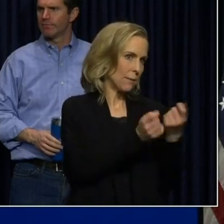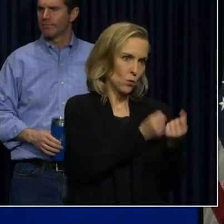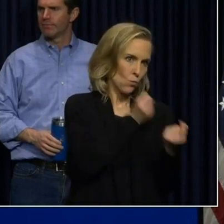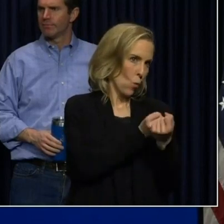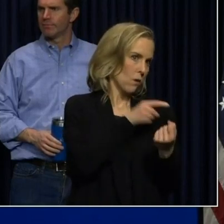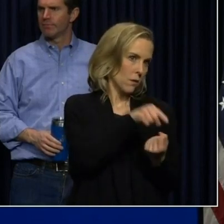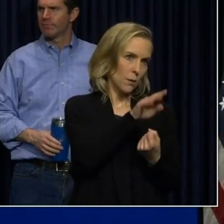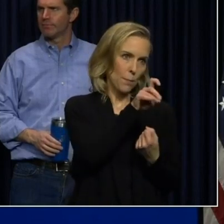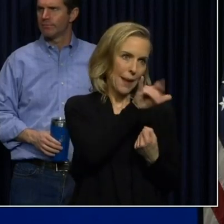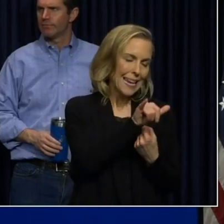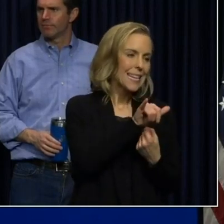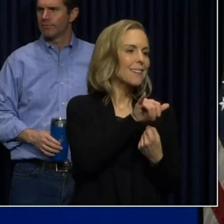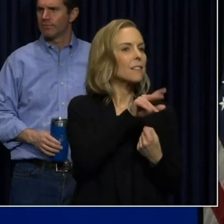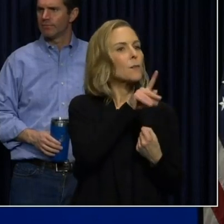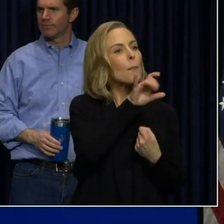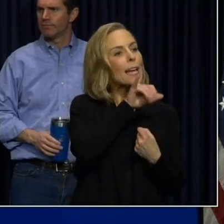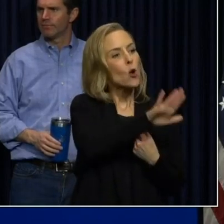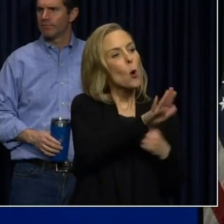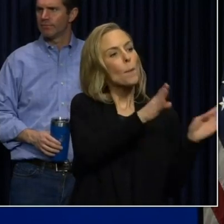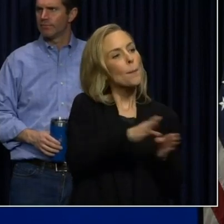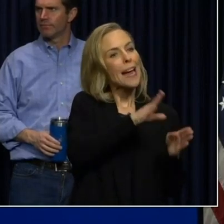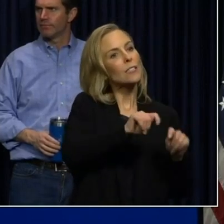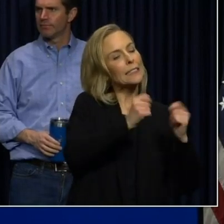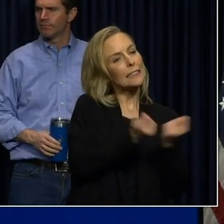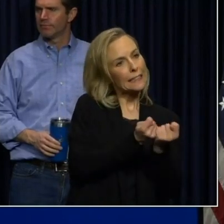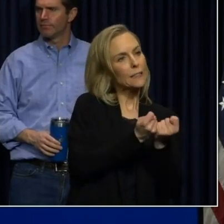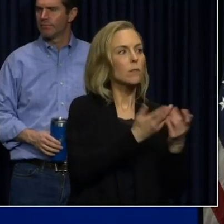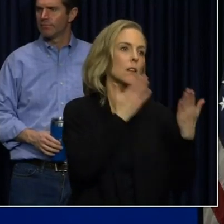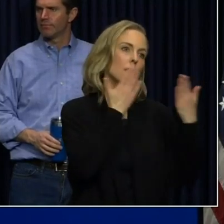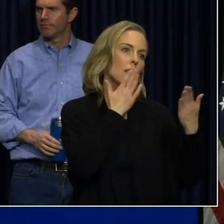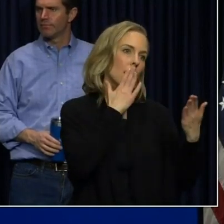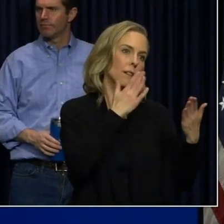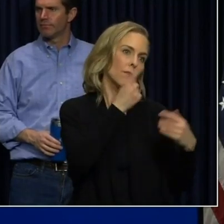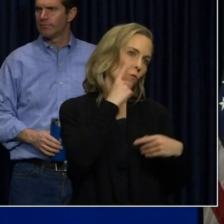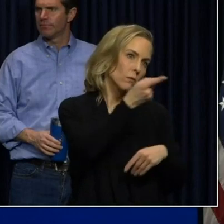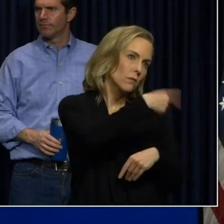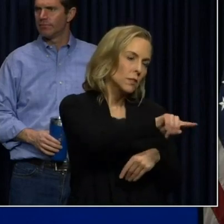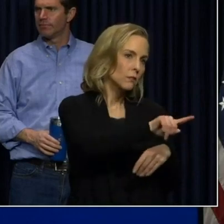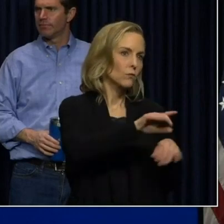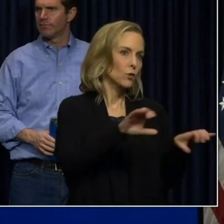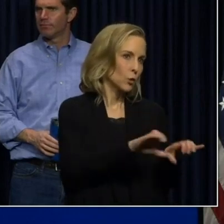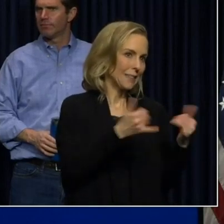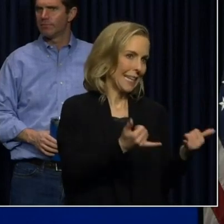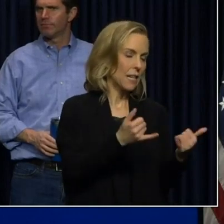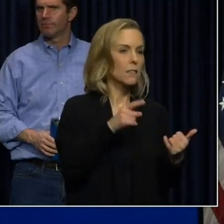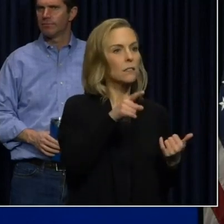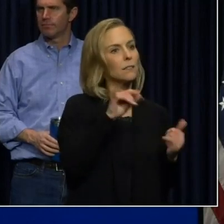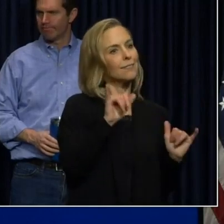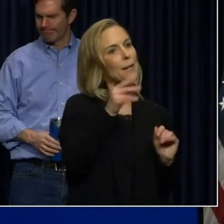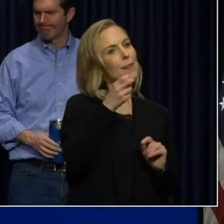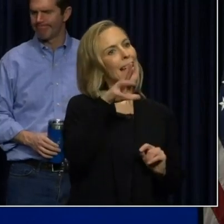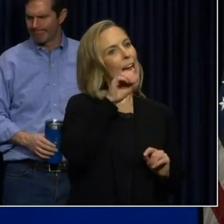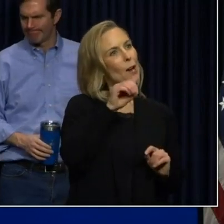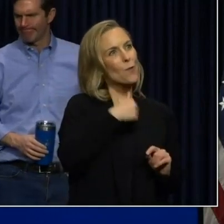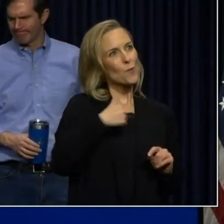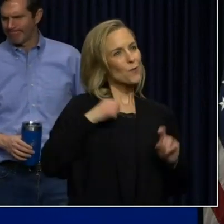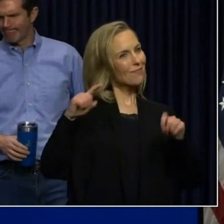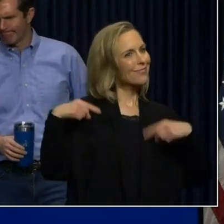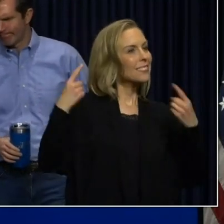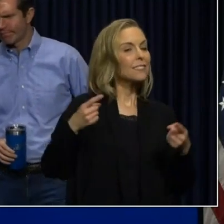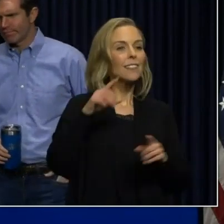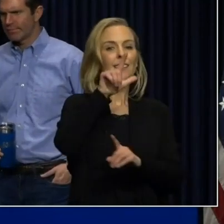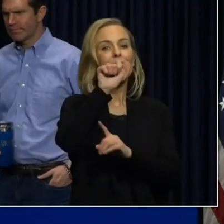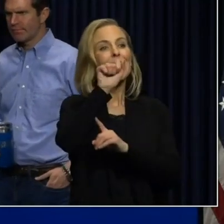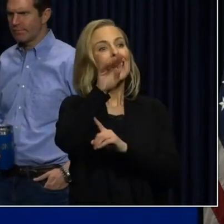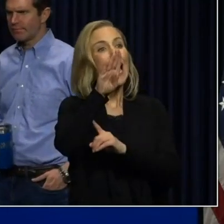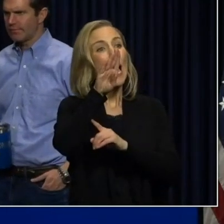that. So to Becky and the preparedness team, thank you very much for what you've done. You are the same sort of heroes that we've had in the laboratory